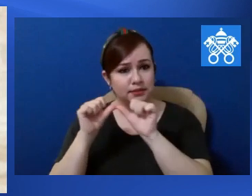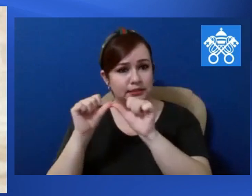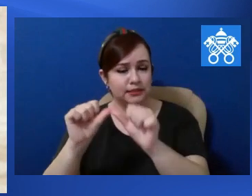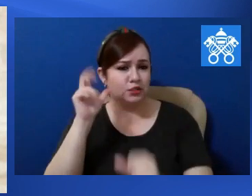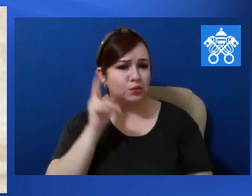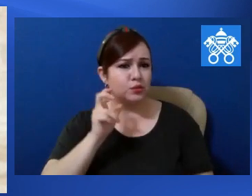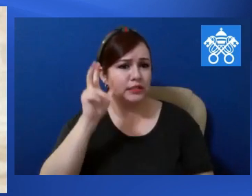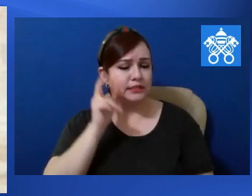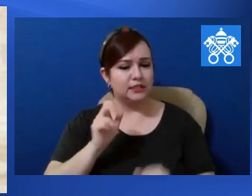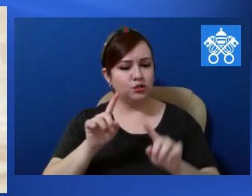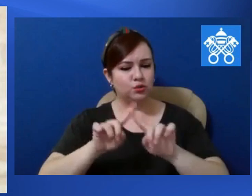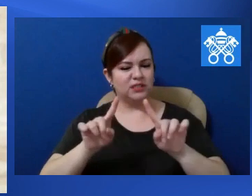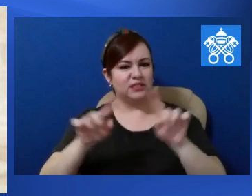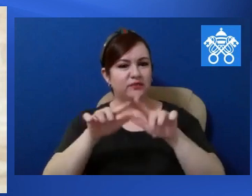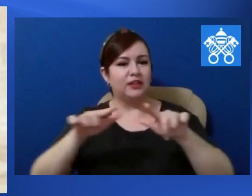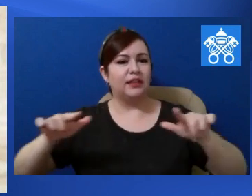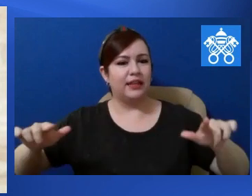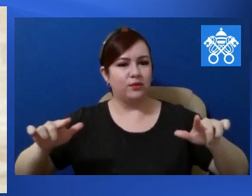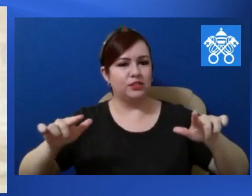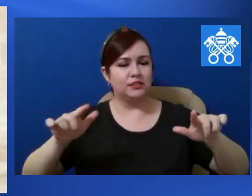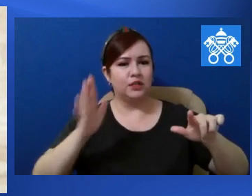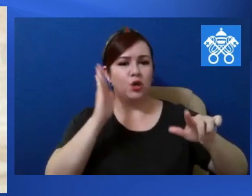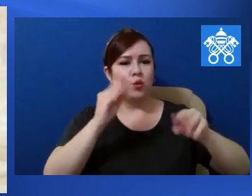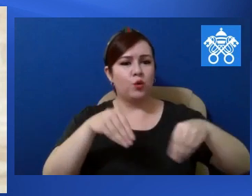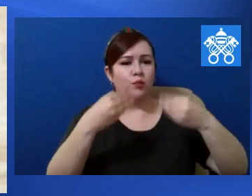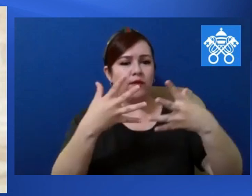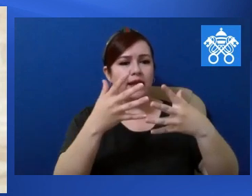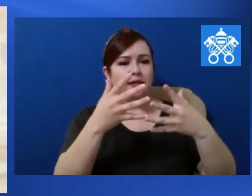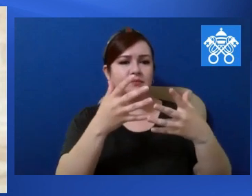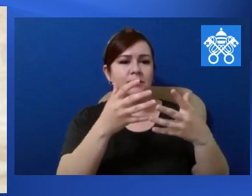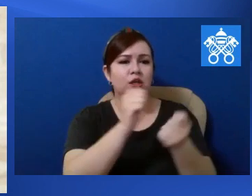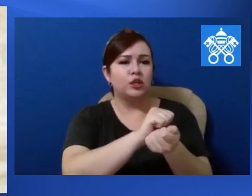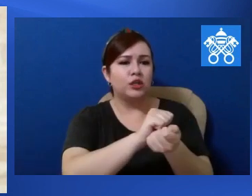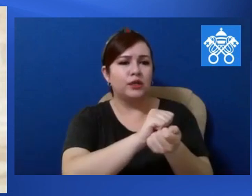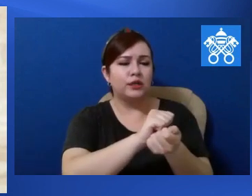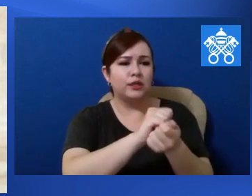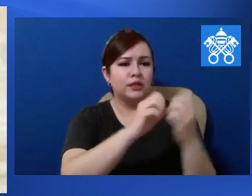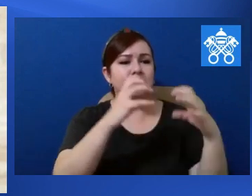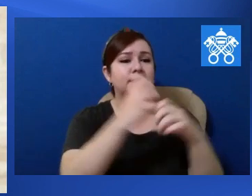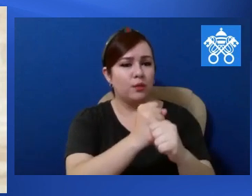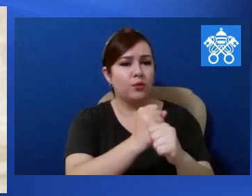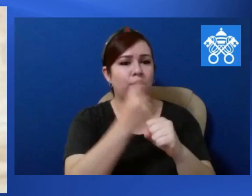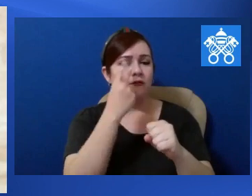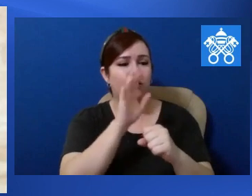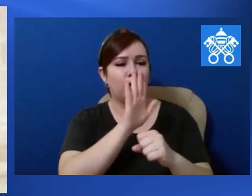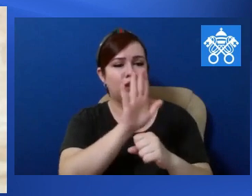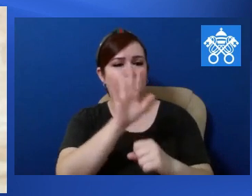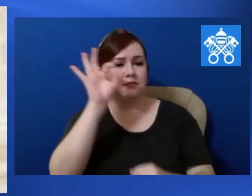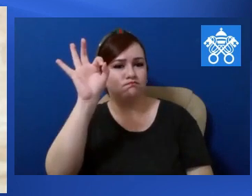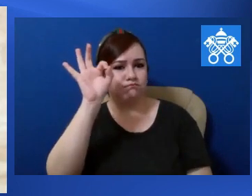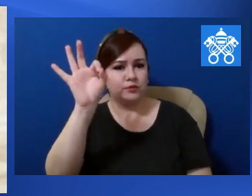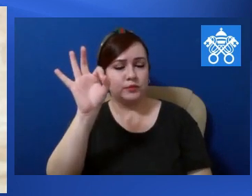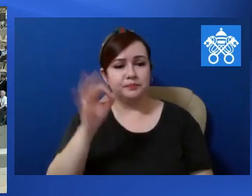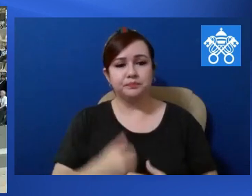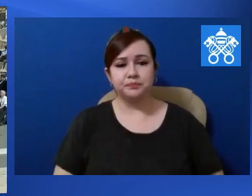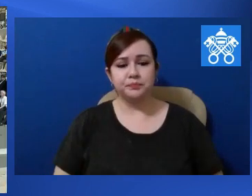listening to the different languages in which his teaching is being spread throughout